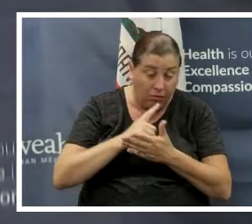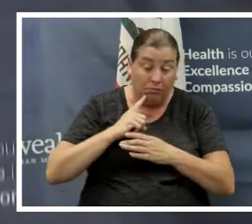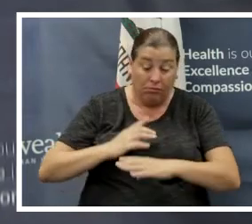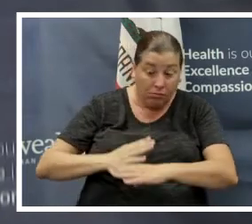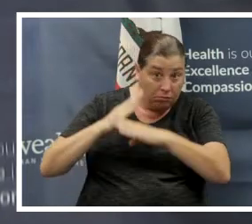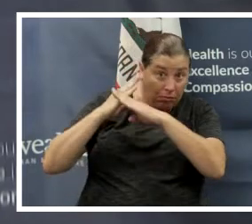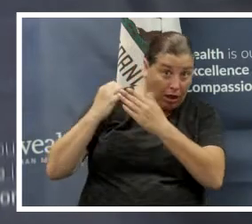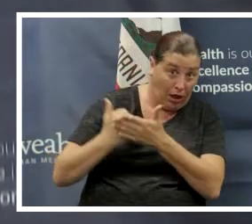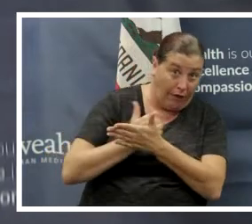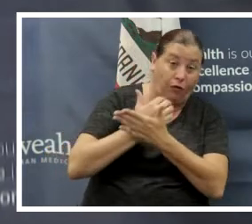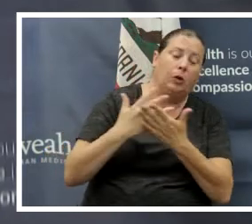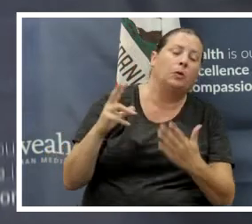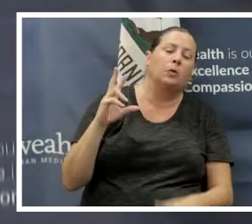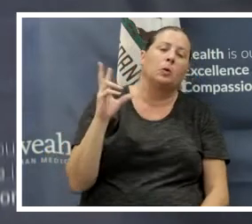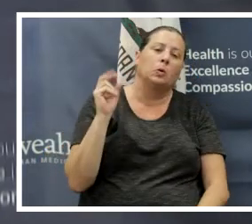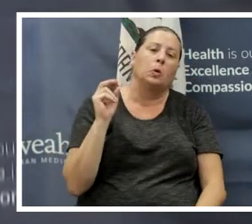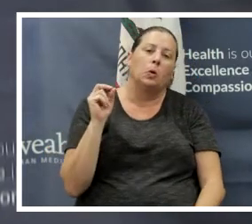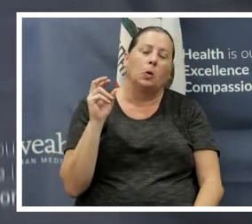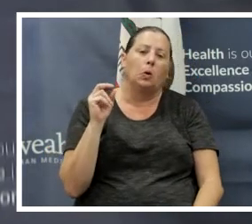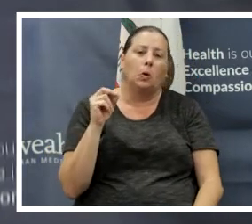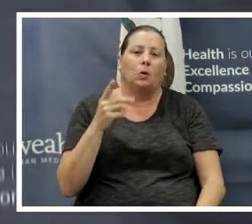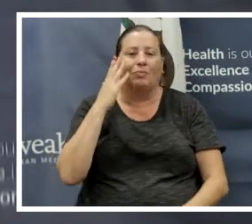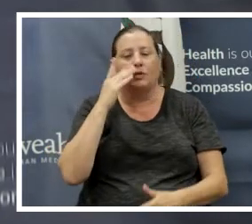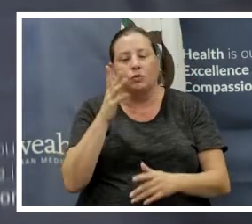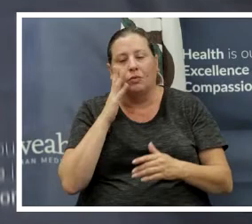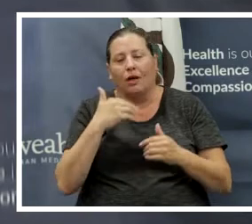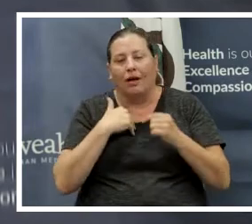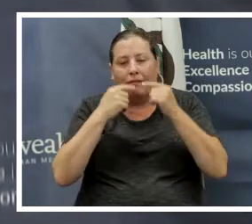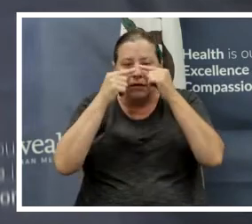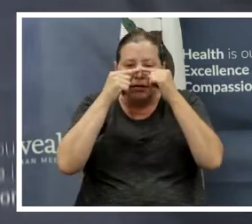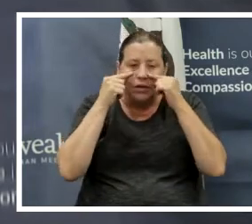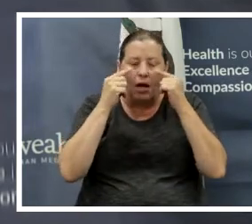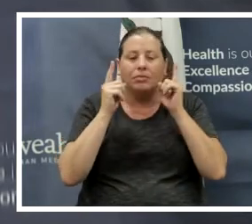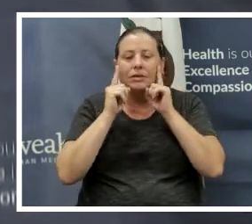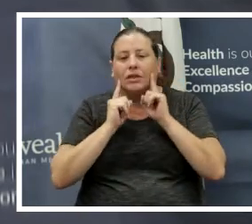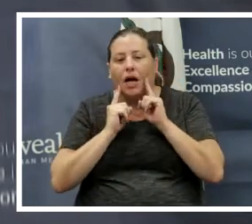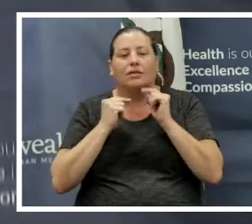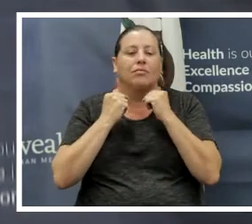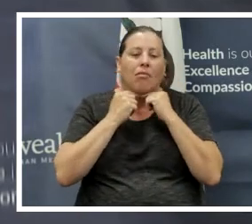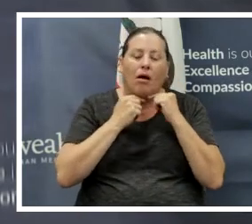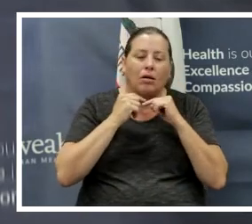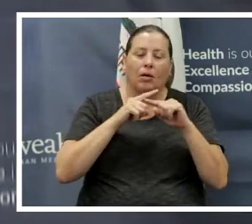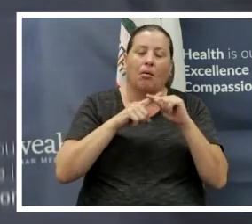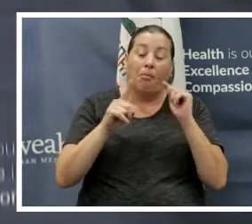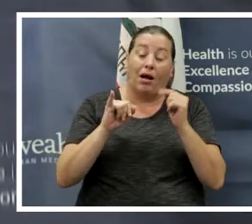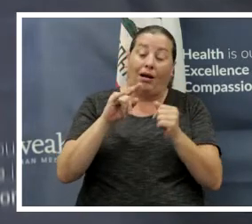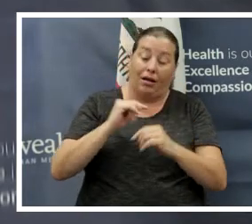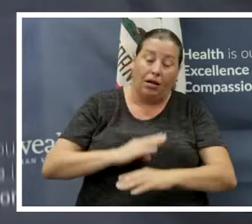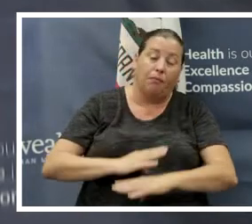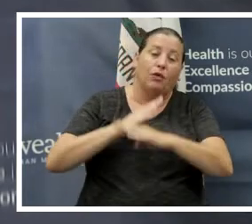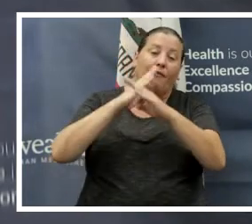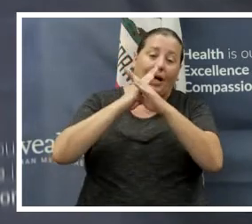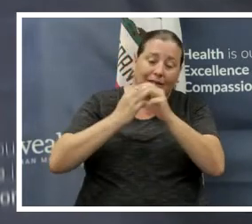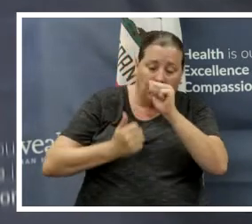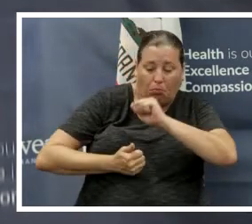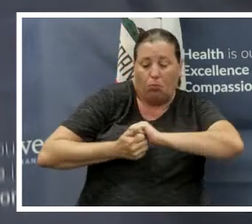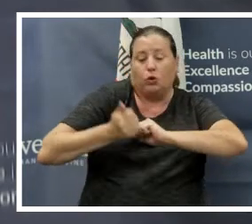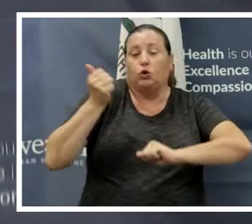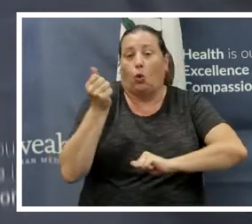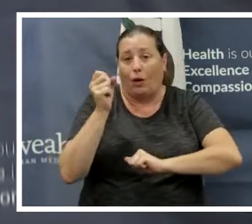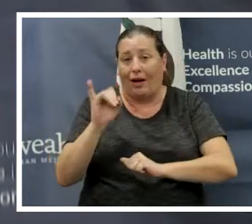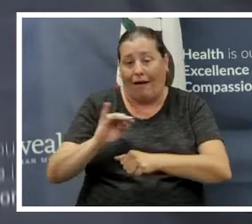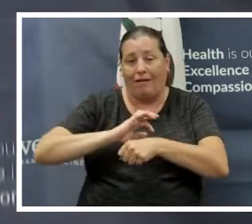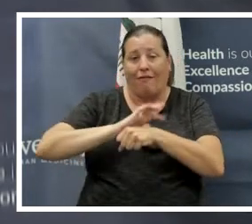you're still going to have something come out the top, the sides, the bottom, but it stops a majority of the virus if somebody